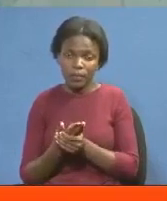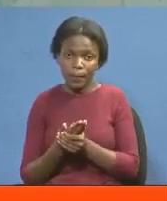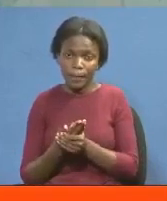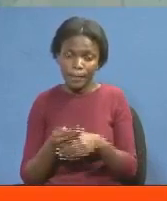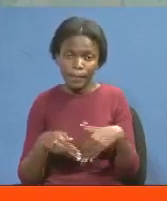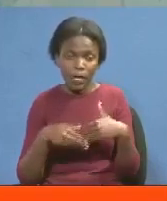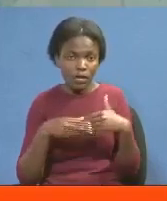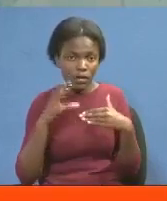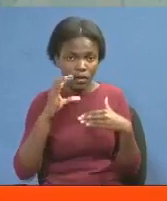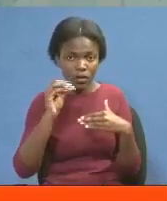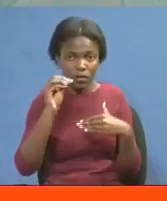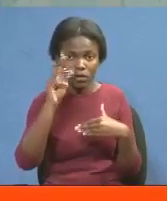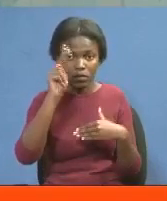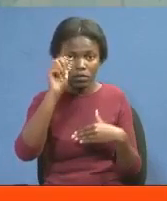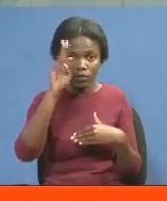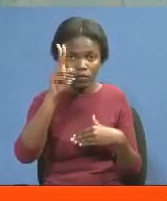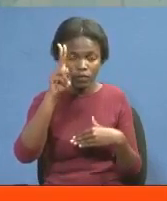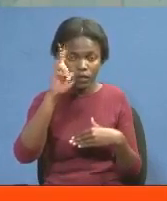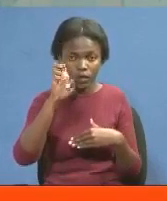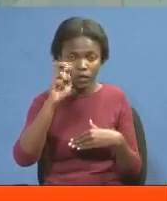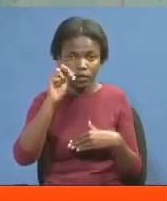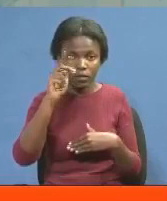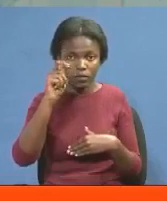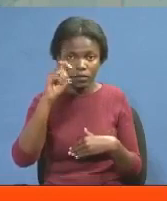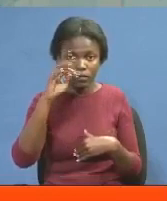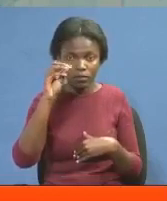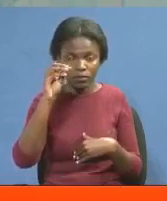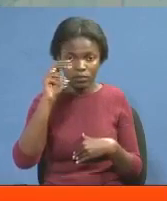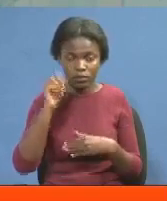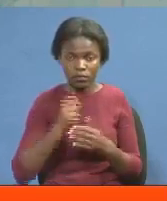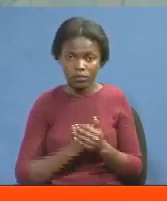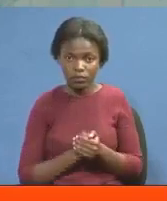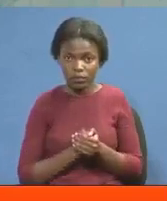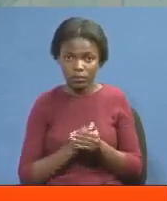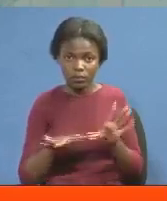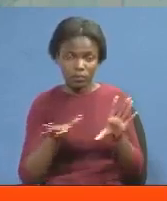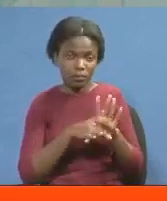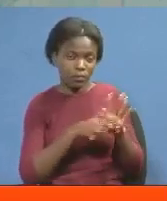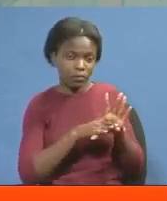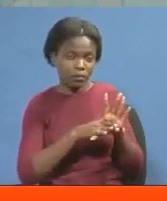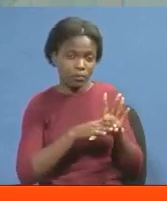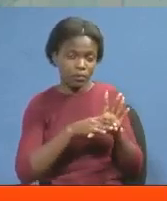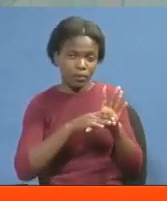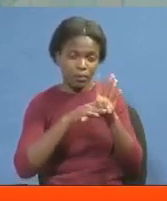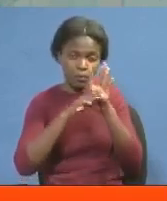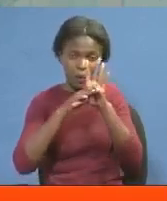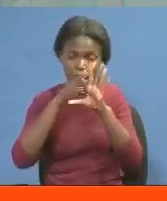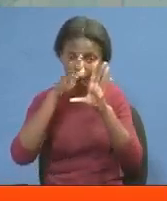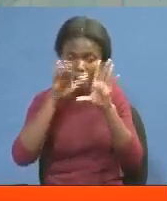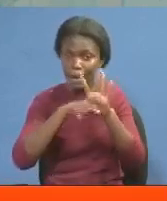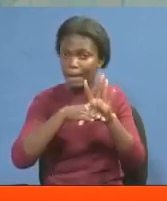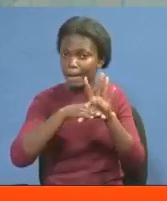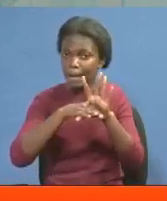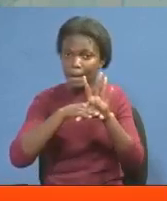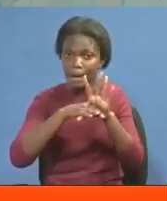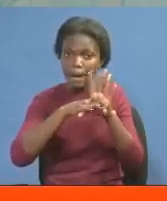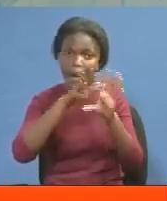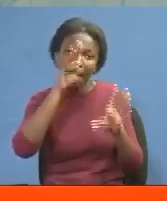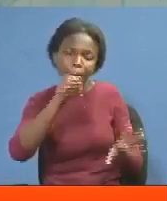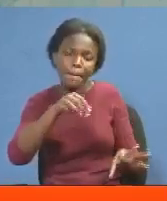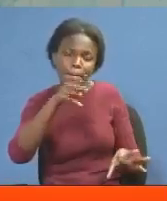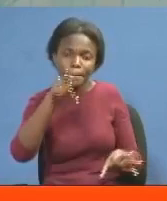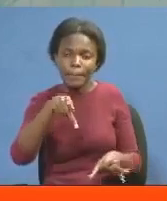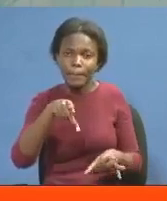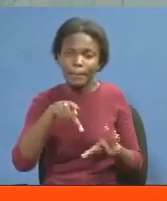Geneva Conventions. Mm-hmm. A country, mm-hmm. our legislature, mm-hmm. our members of parliament, the senators, can decide to pass a law mm-hmm.